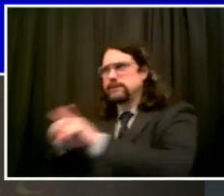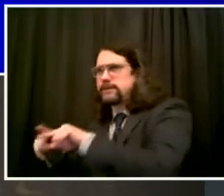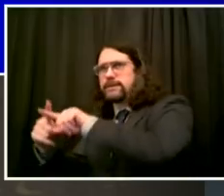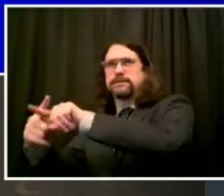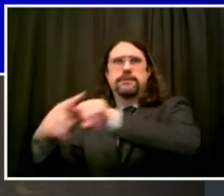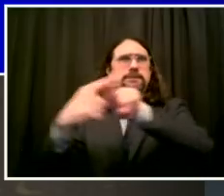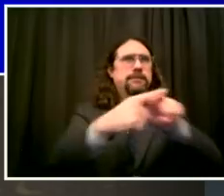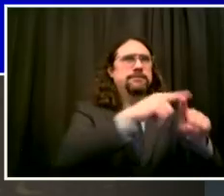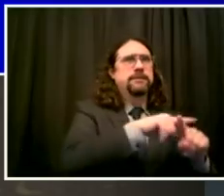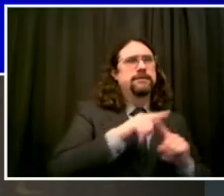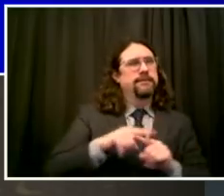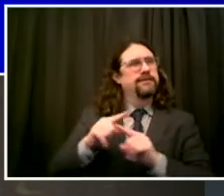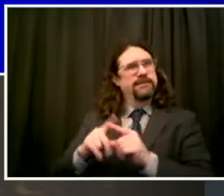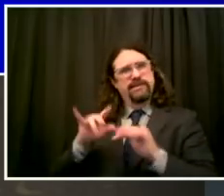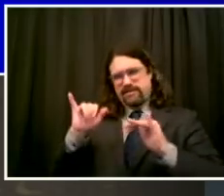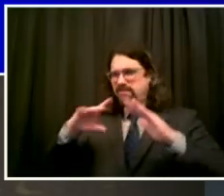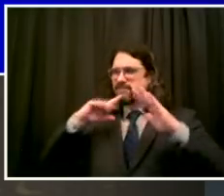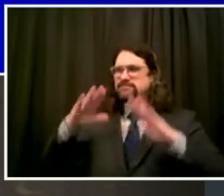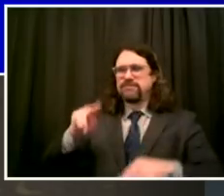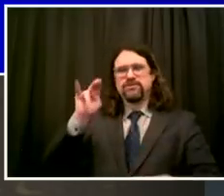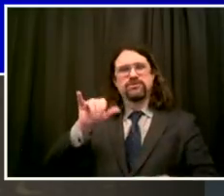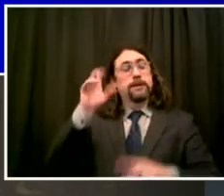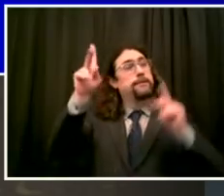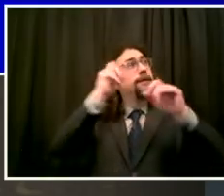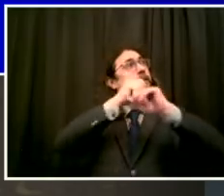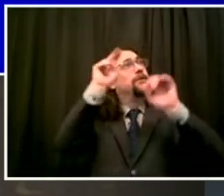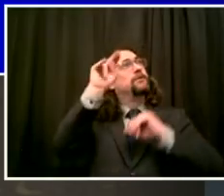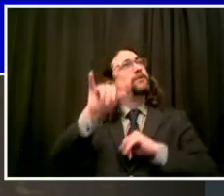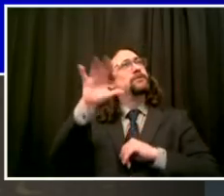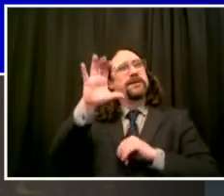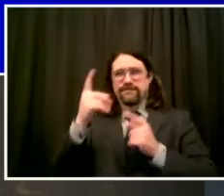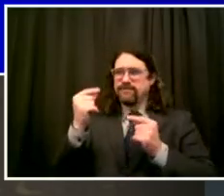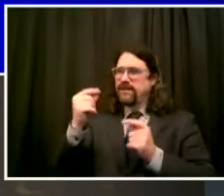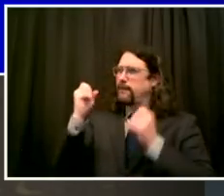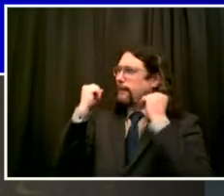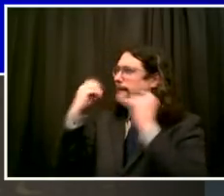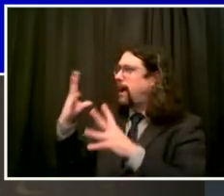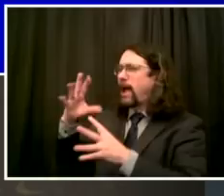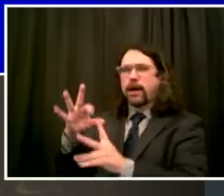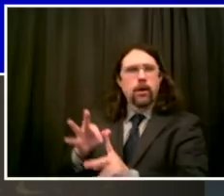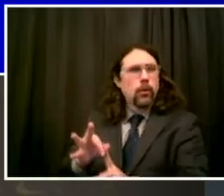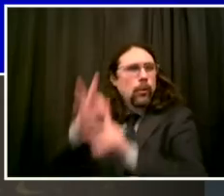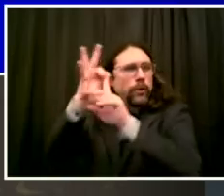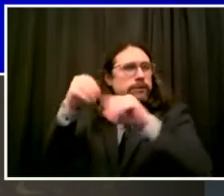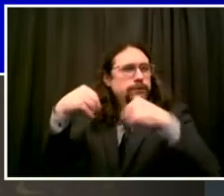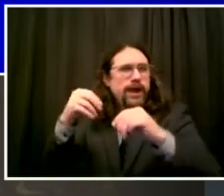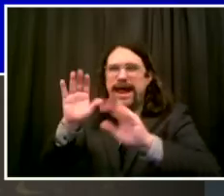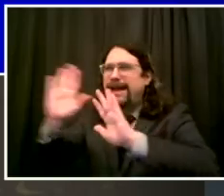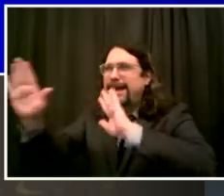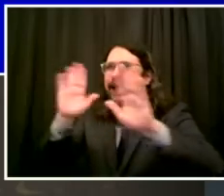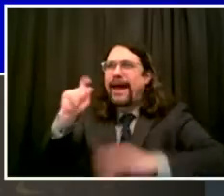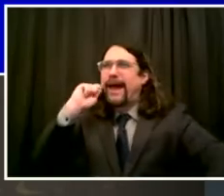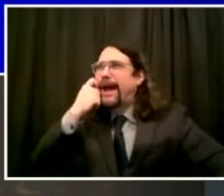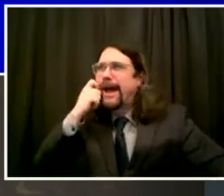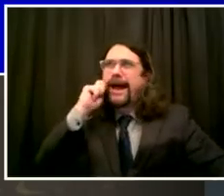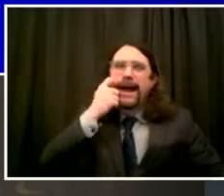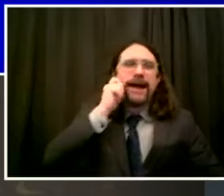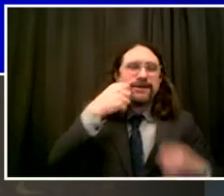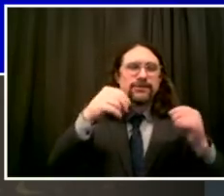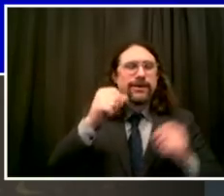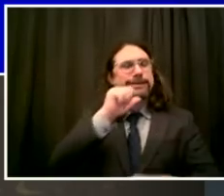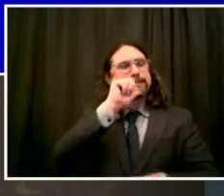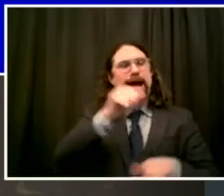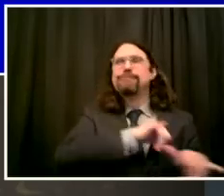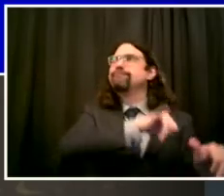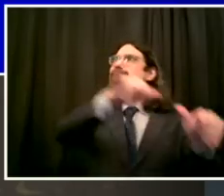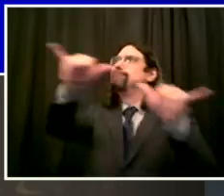Of course, they're also huge employers. When you add up all the small businesses of New York City, the mom and pop stores and all the kinds of small